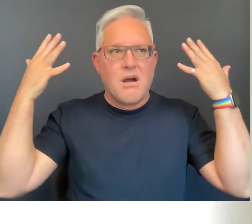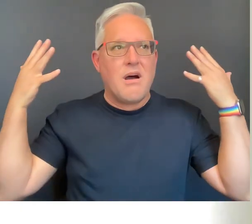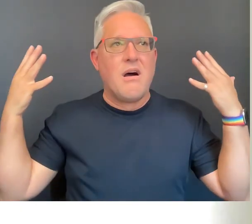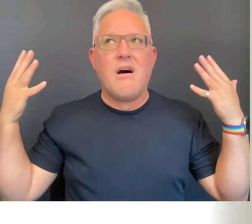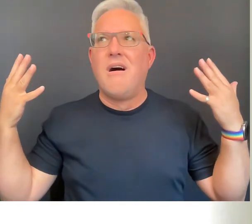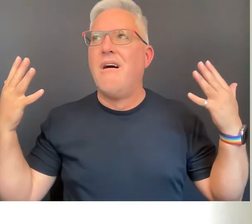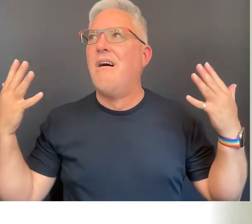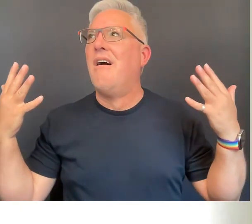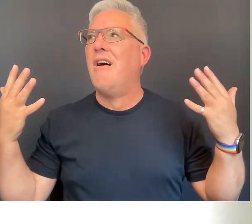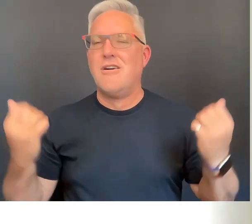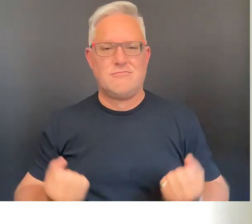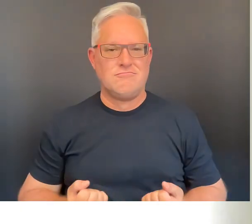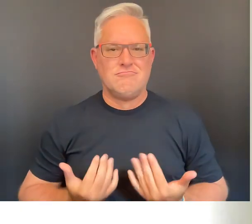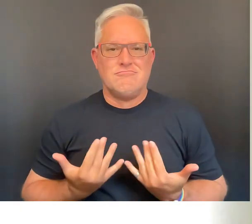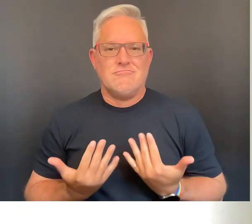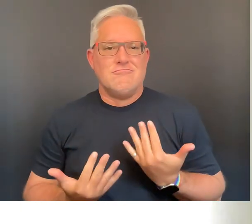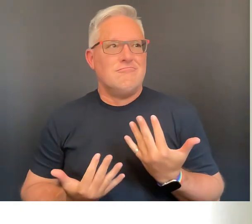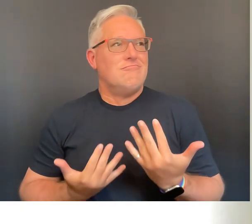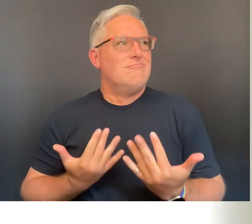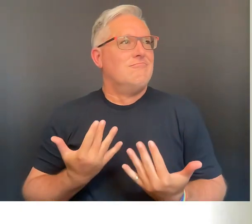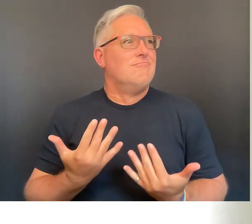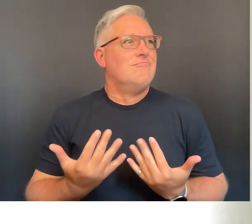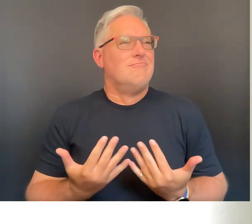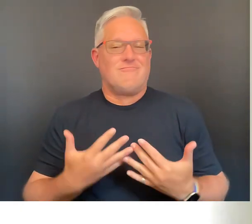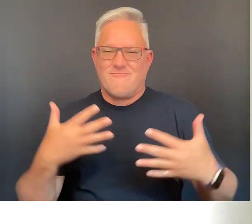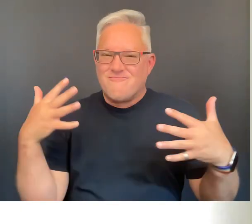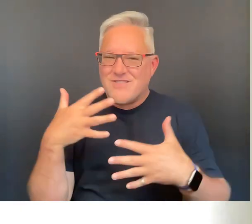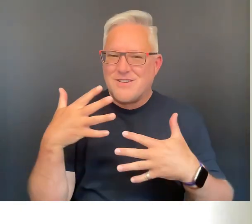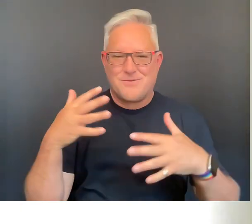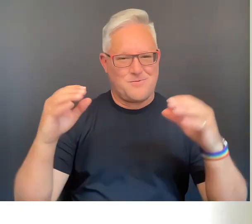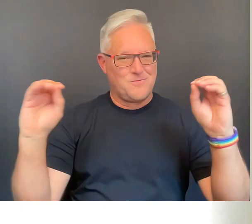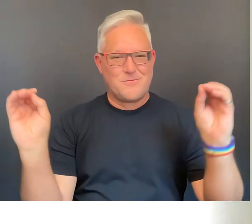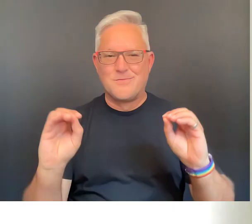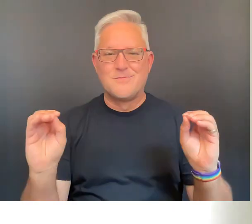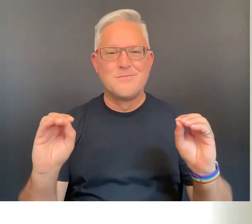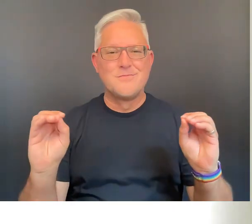aflame and unafraid.